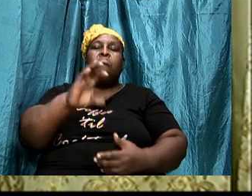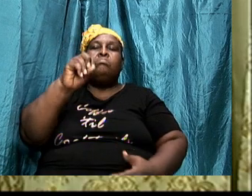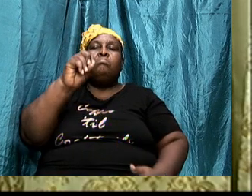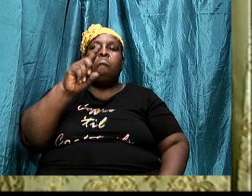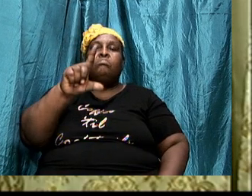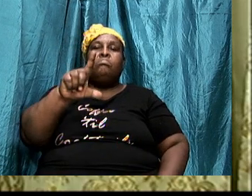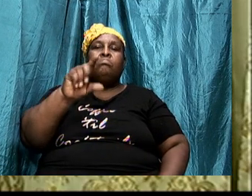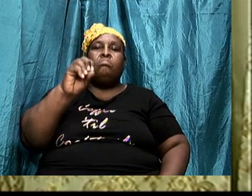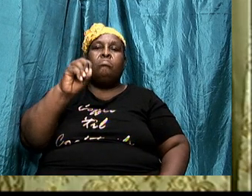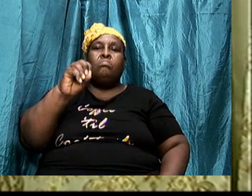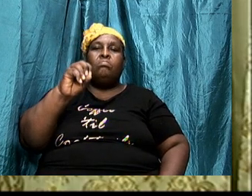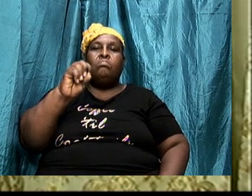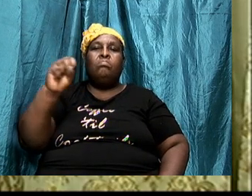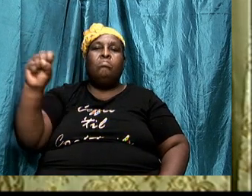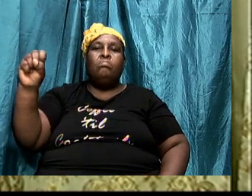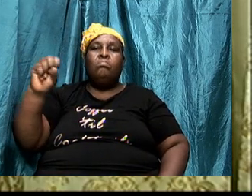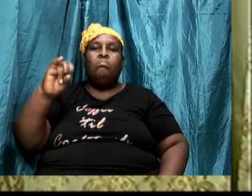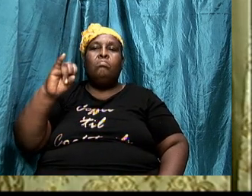1